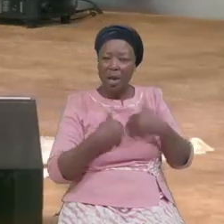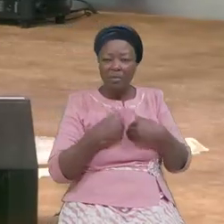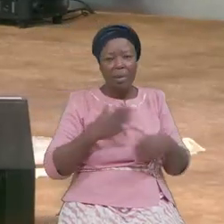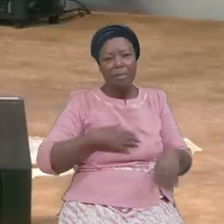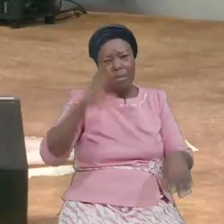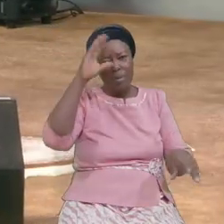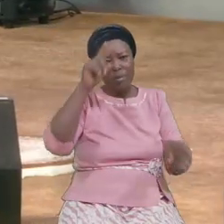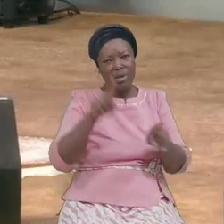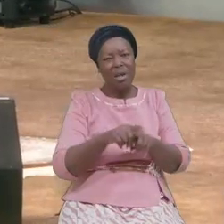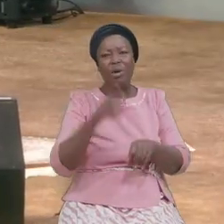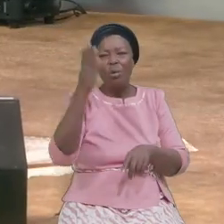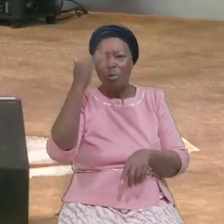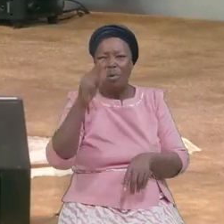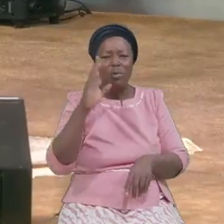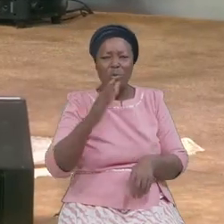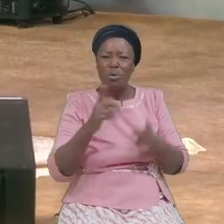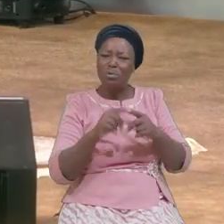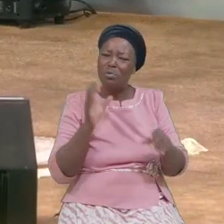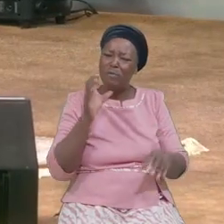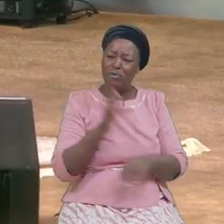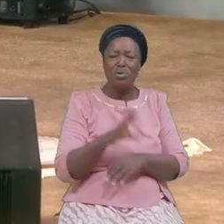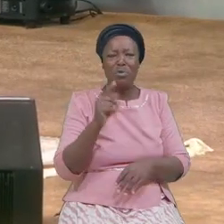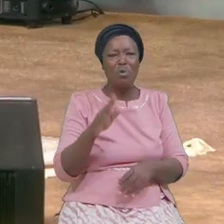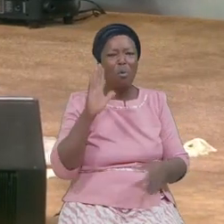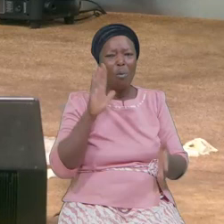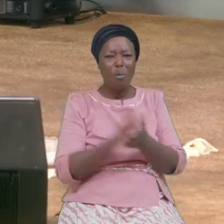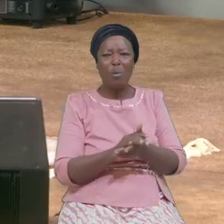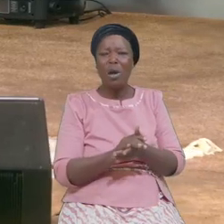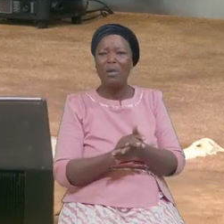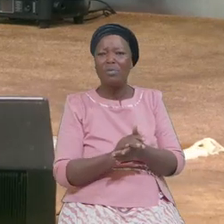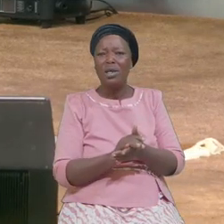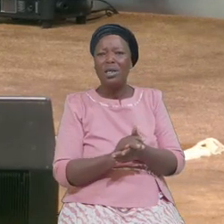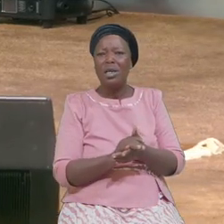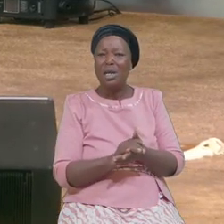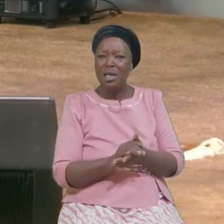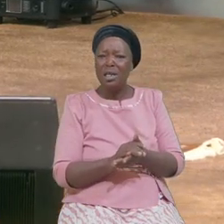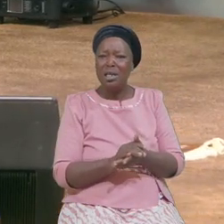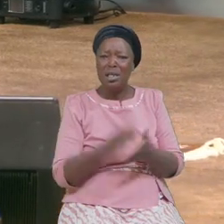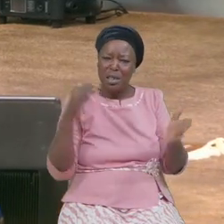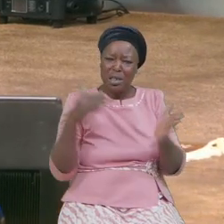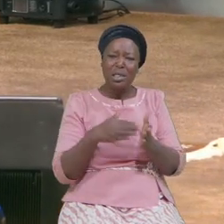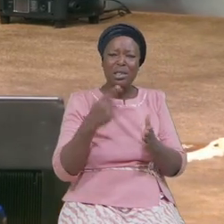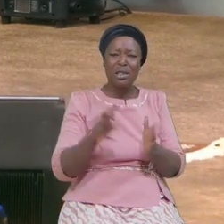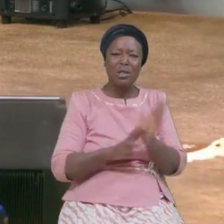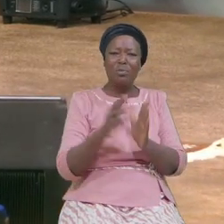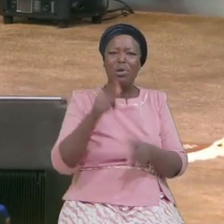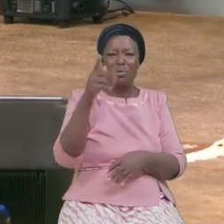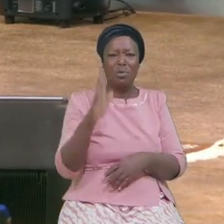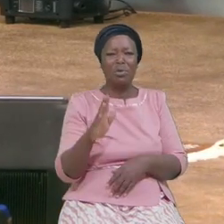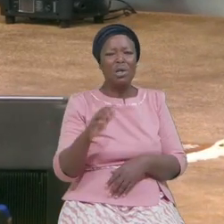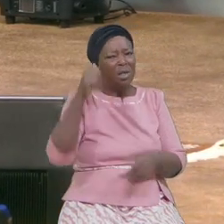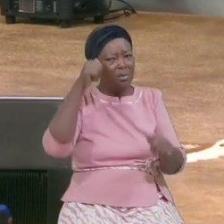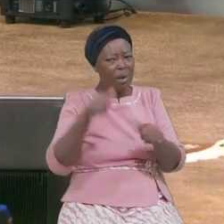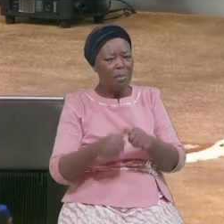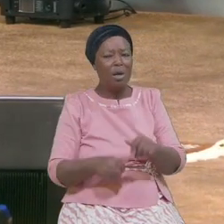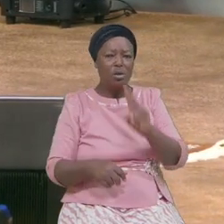you want to intimidate your wife to bring down that subjection? Two shall be